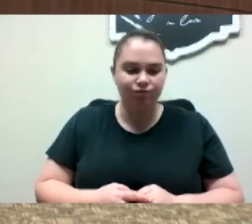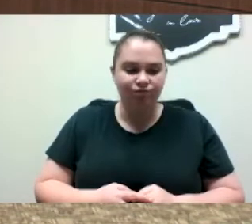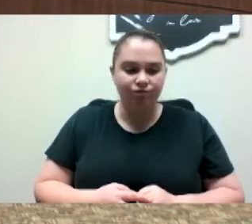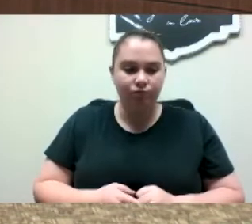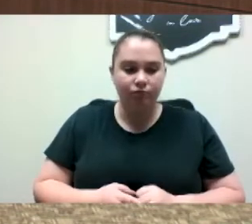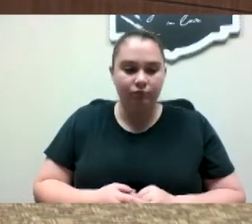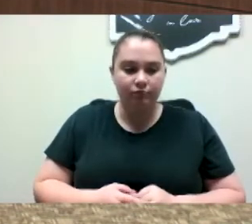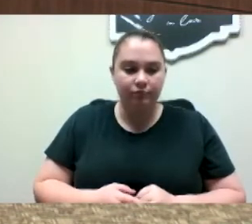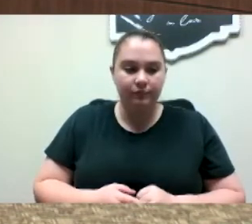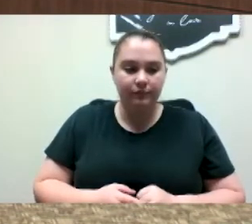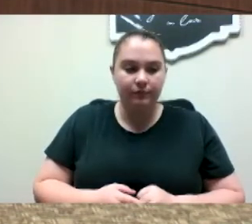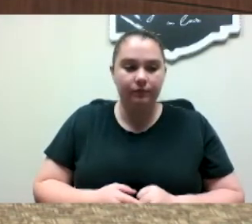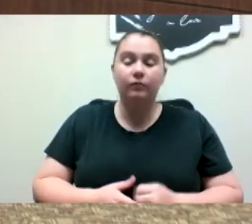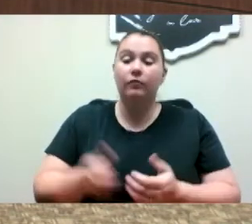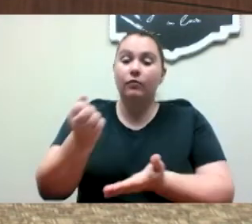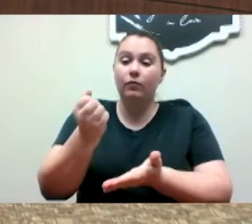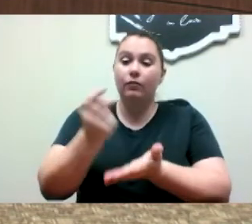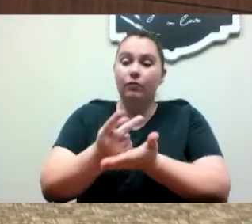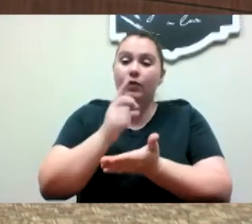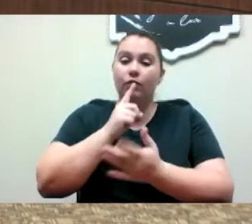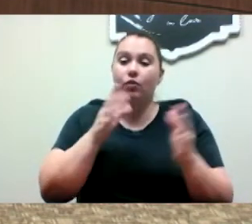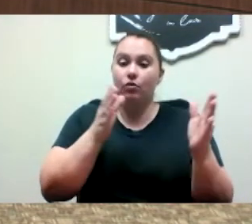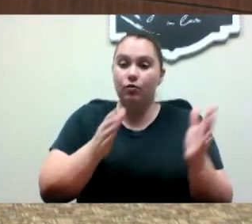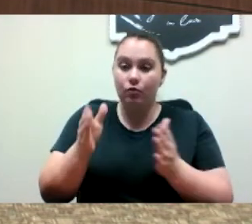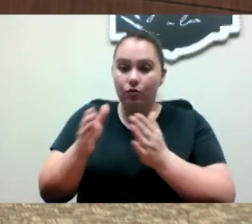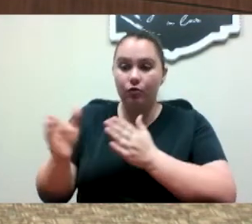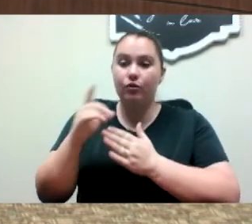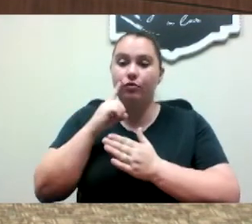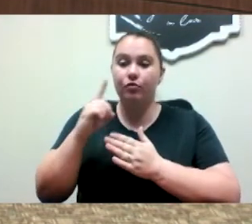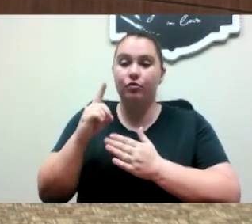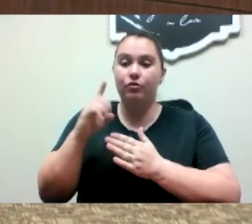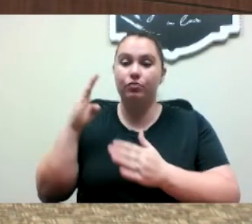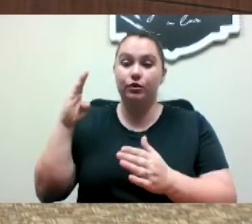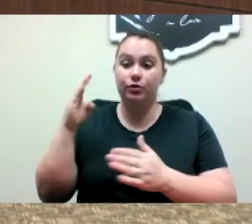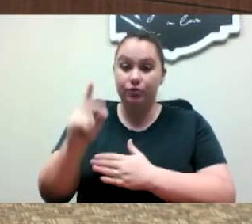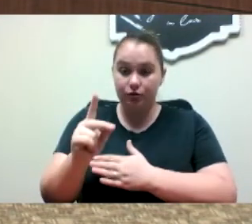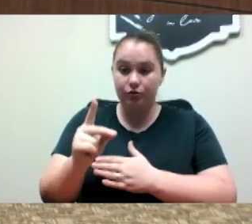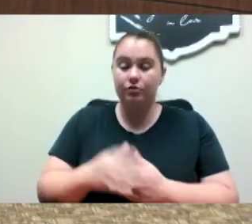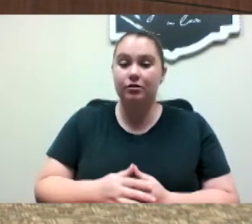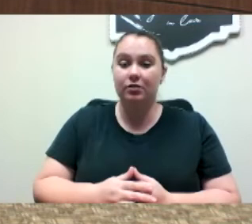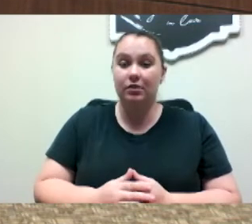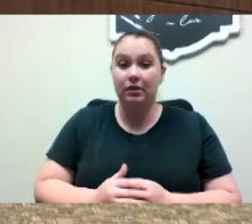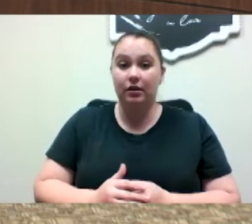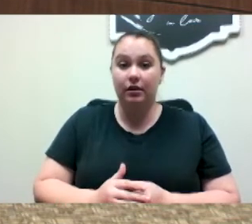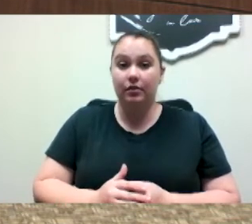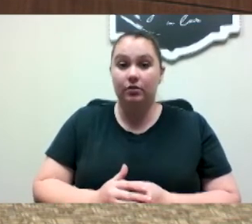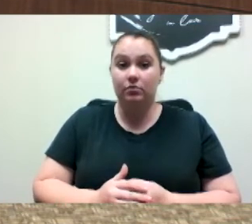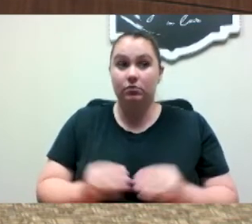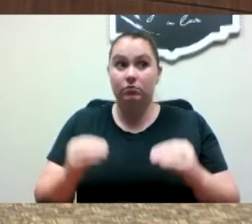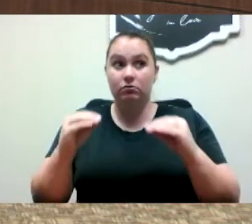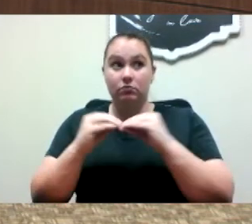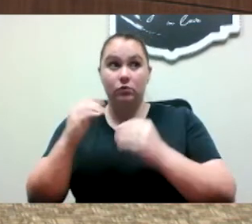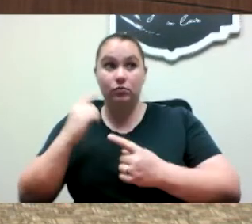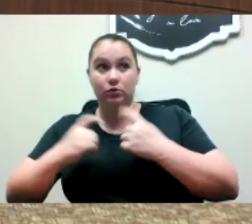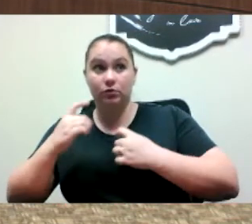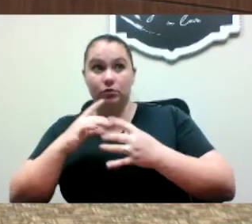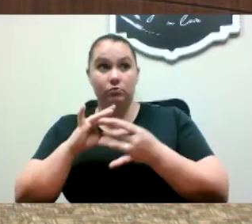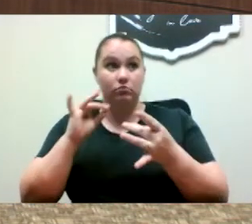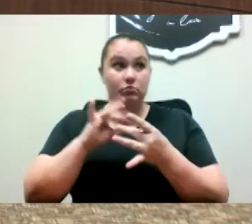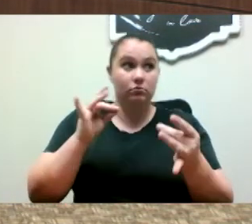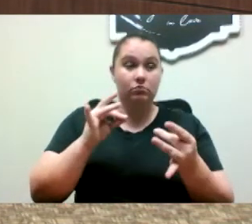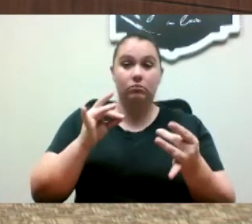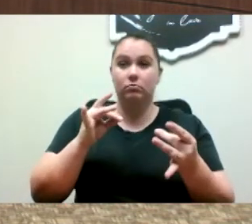the approval of the order canvassing the returns. So unless anybody has any other questions or comments, I'll entertain a